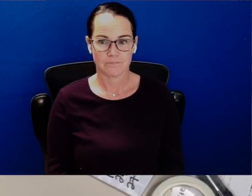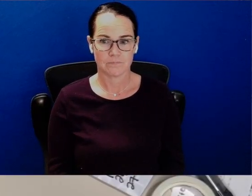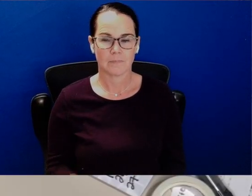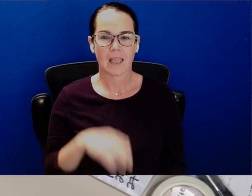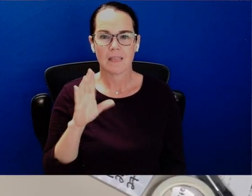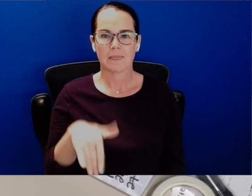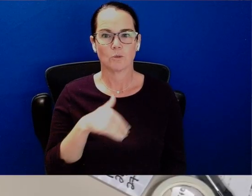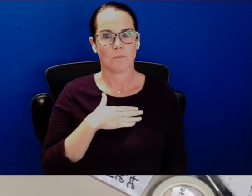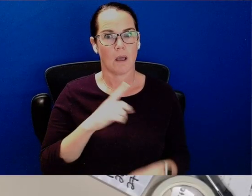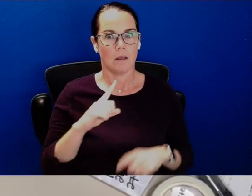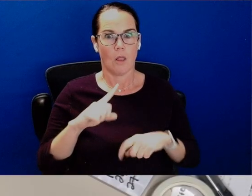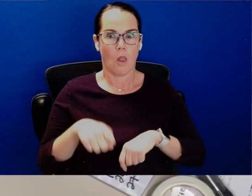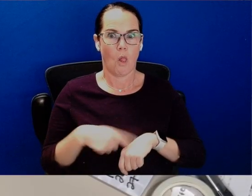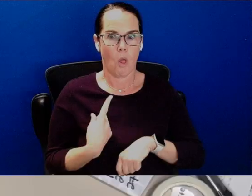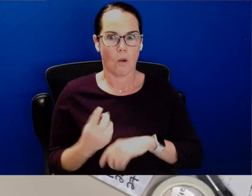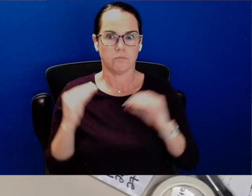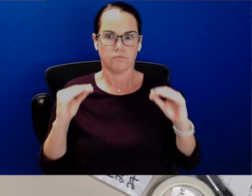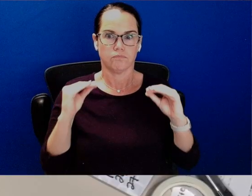These are my long teaching days.